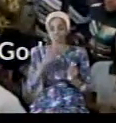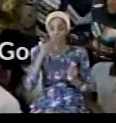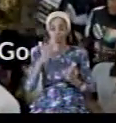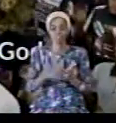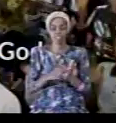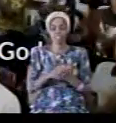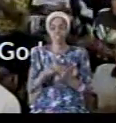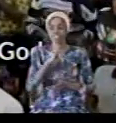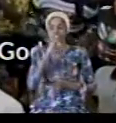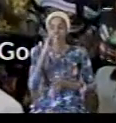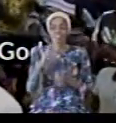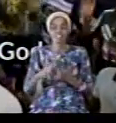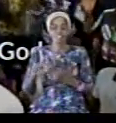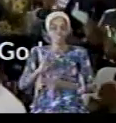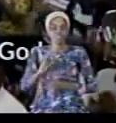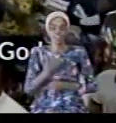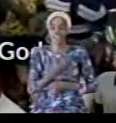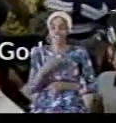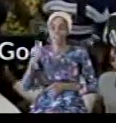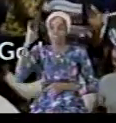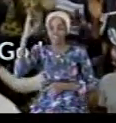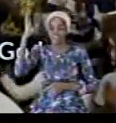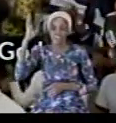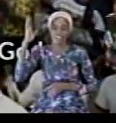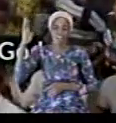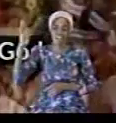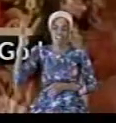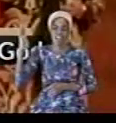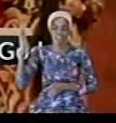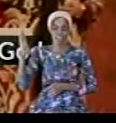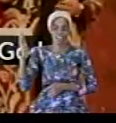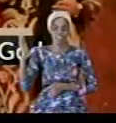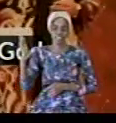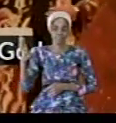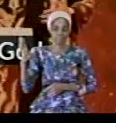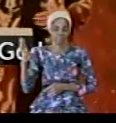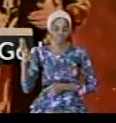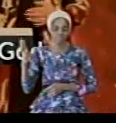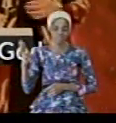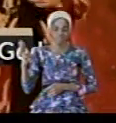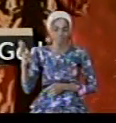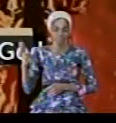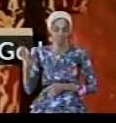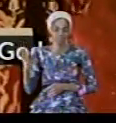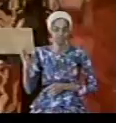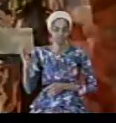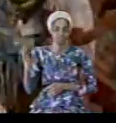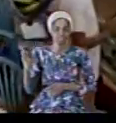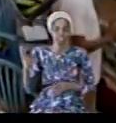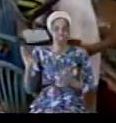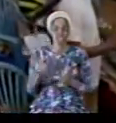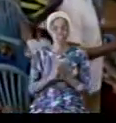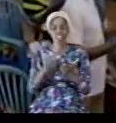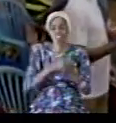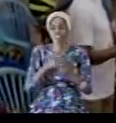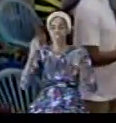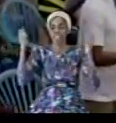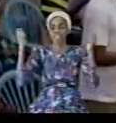praise. Every praise is to our God. Sing hallelujah,